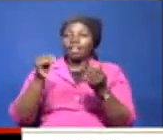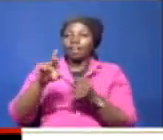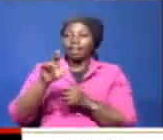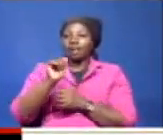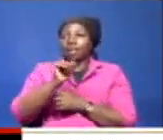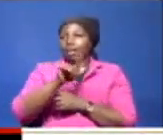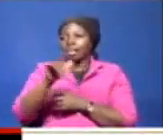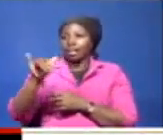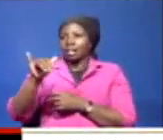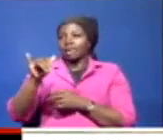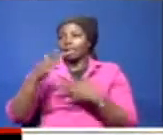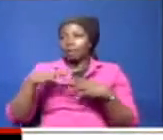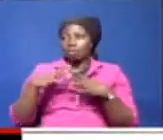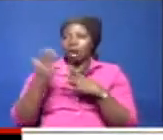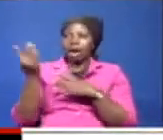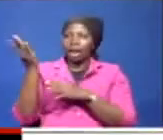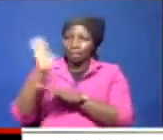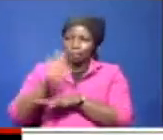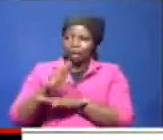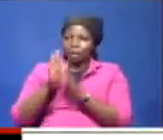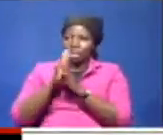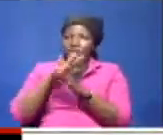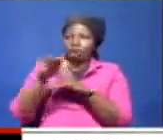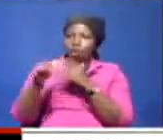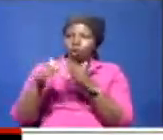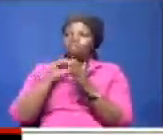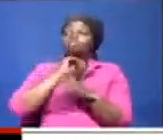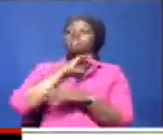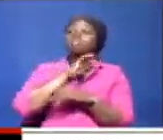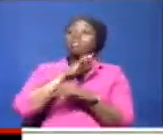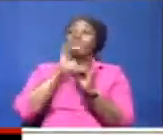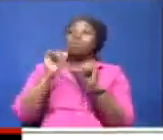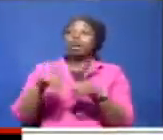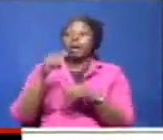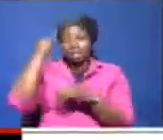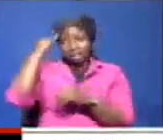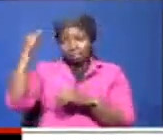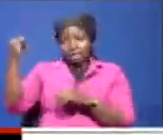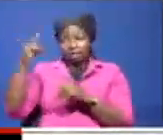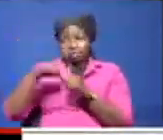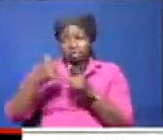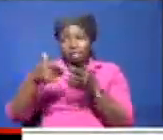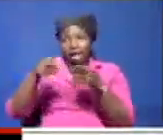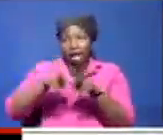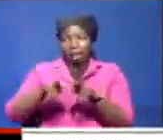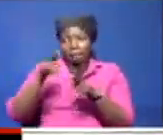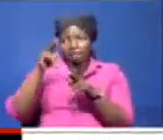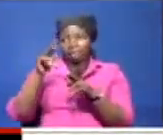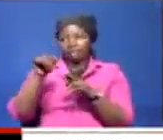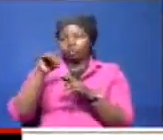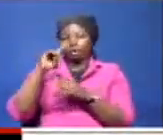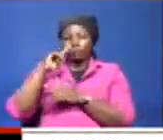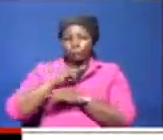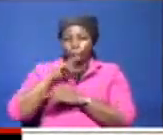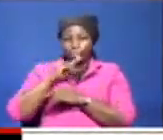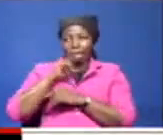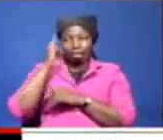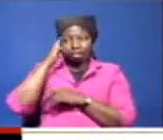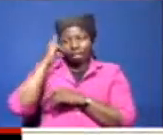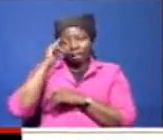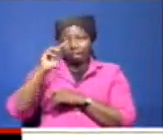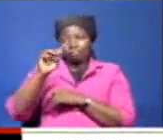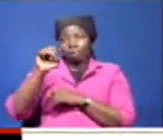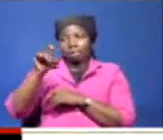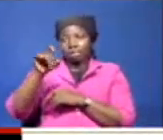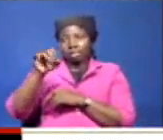complaints, you can imagine what was going on for the Rally 3 guys. It was tough on top of tough. I think Maxine had some ECU